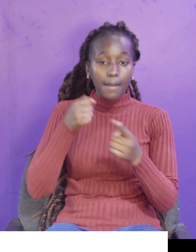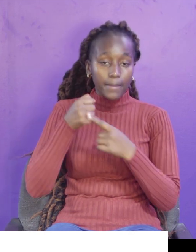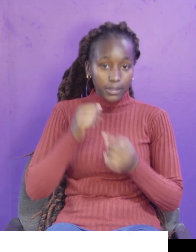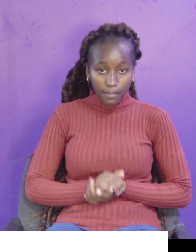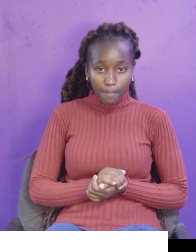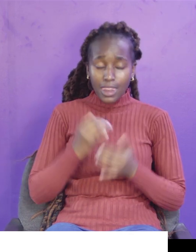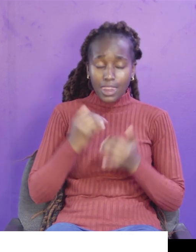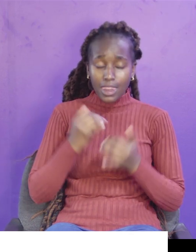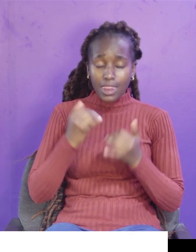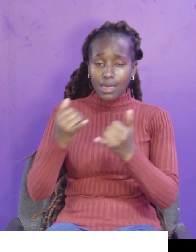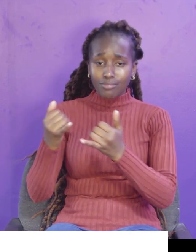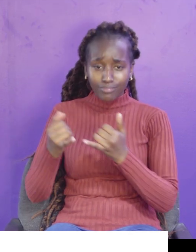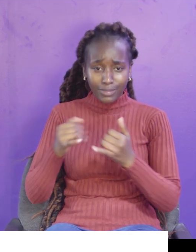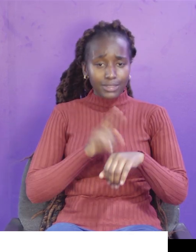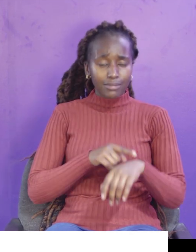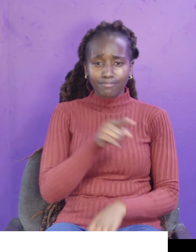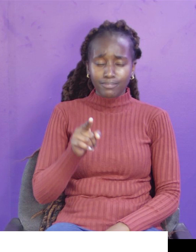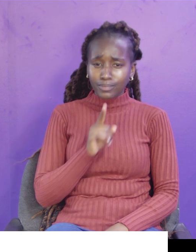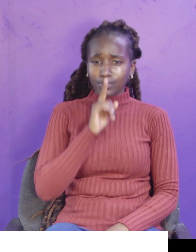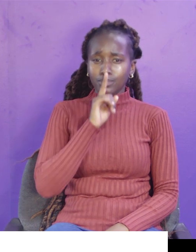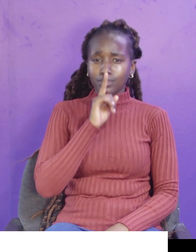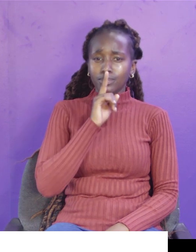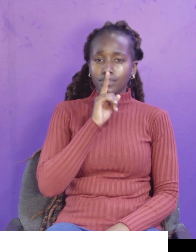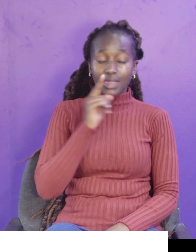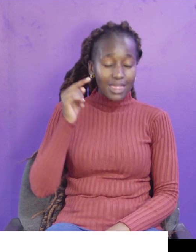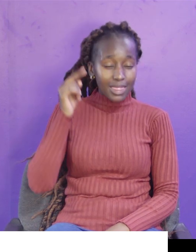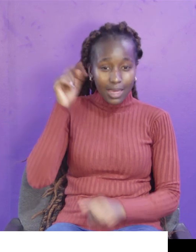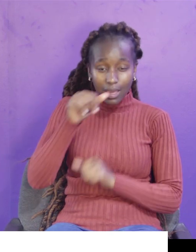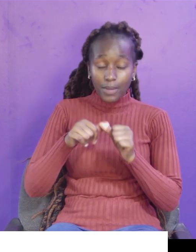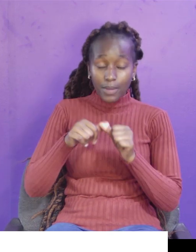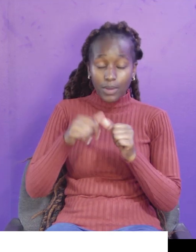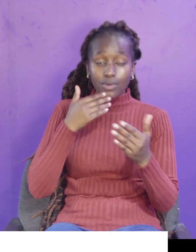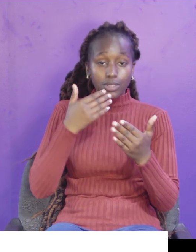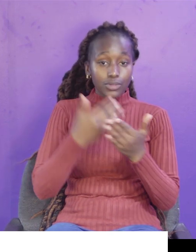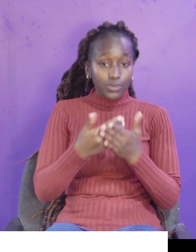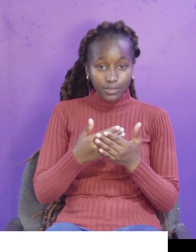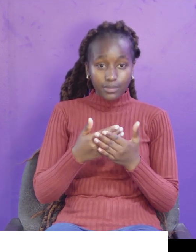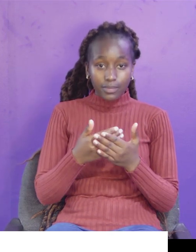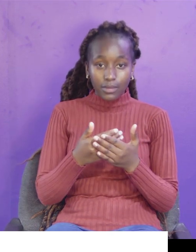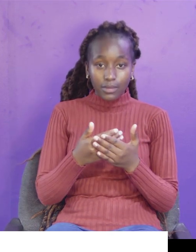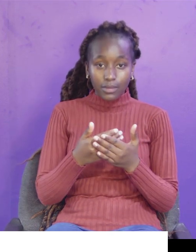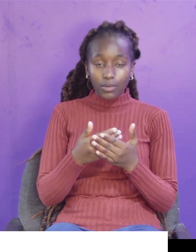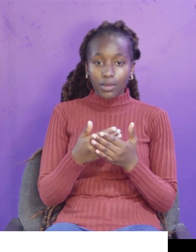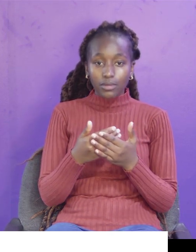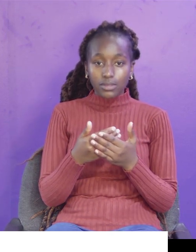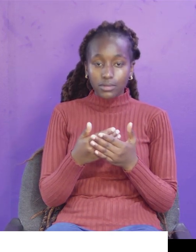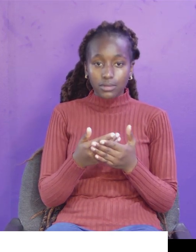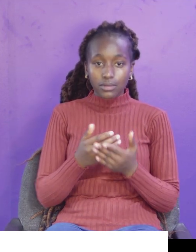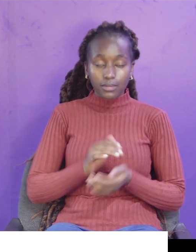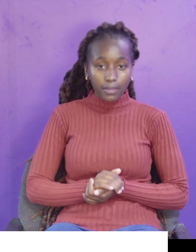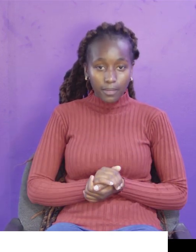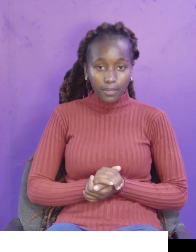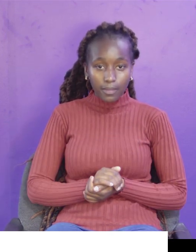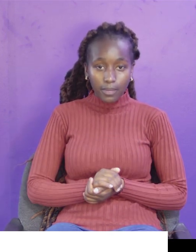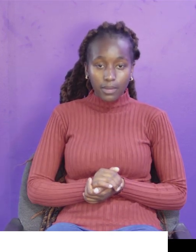moment of both boundless gratitude and unfathomable grief, we are rightly bound to